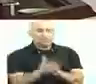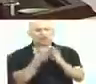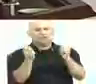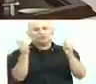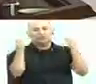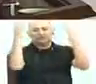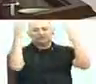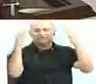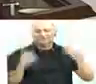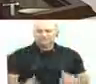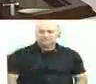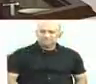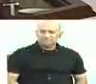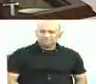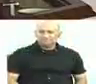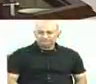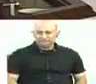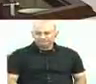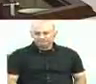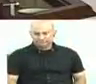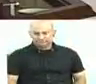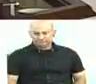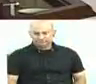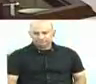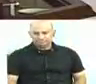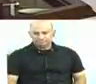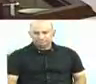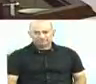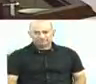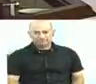Hallelujah. Yeah.